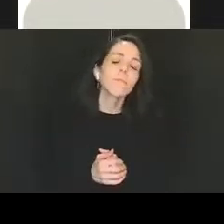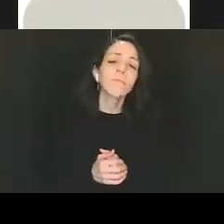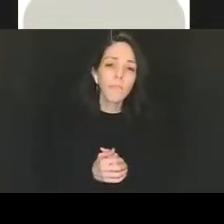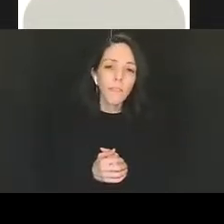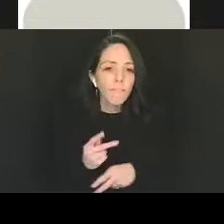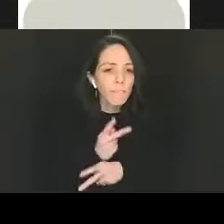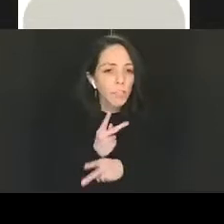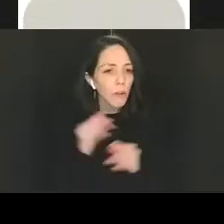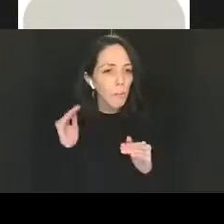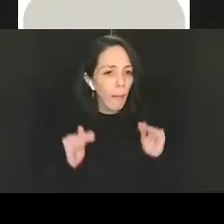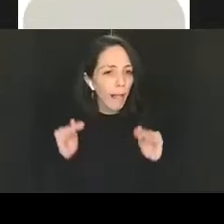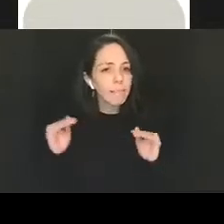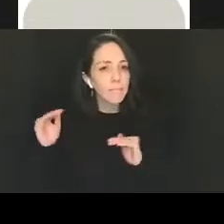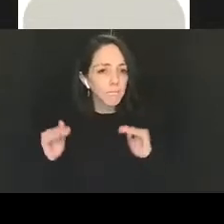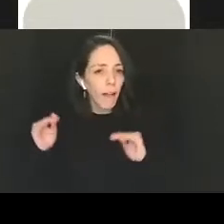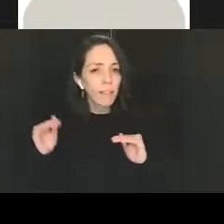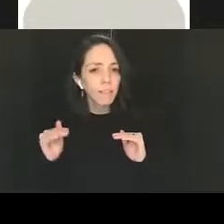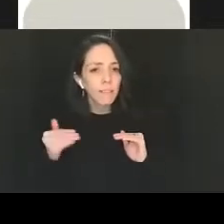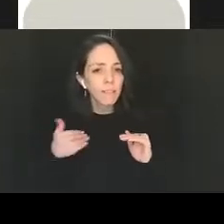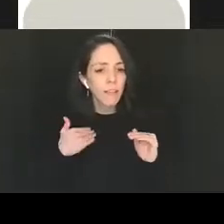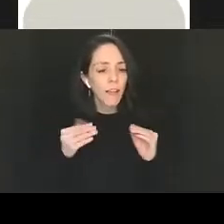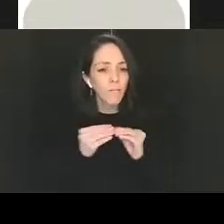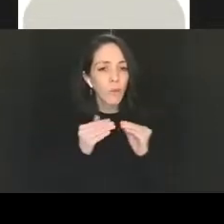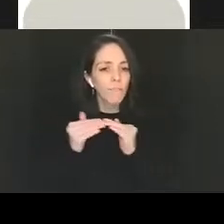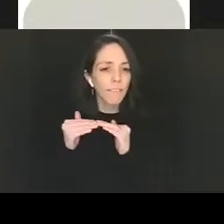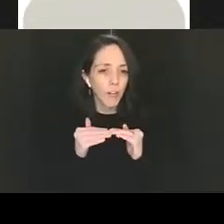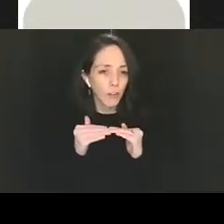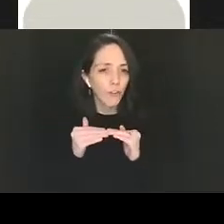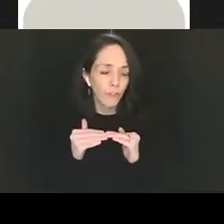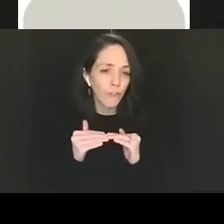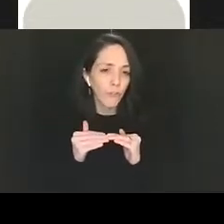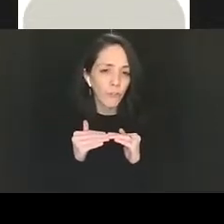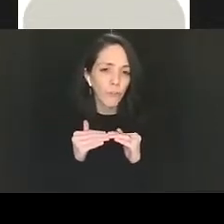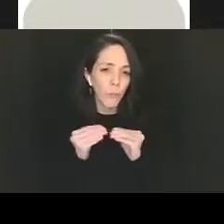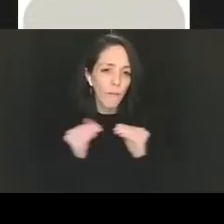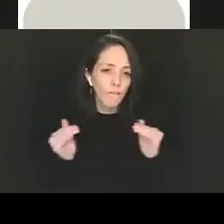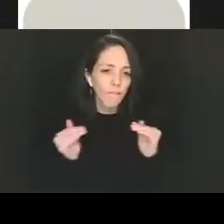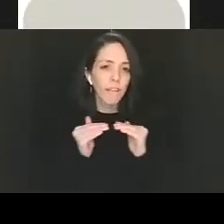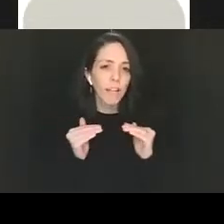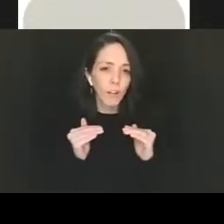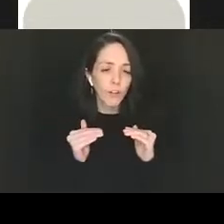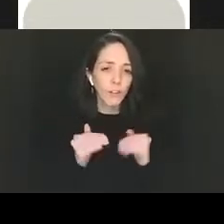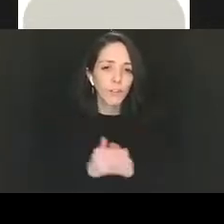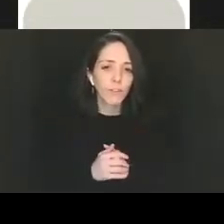that budget too, to have a fair. I don't think we